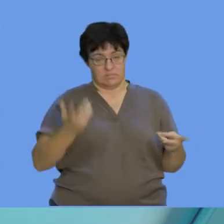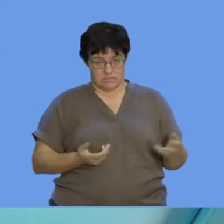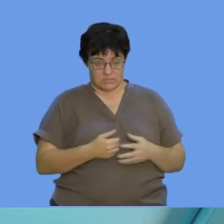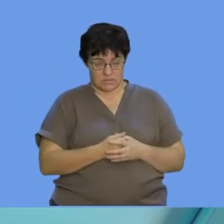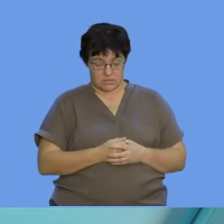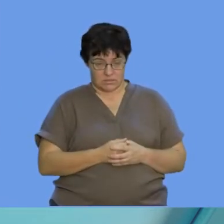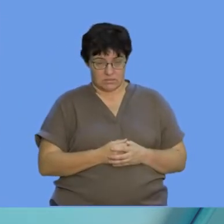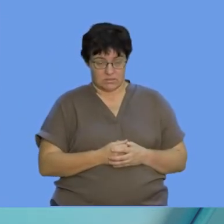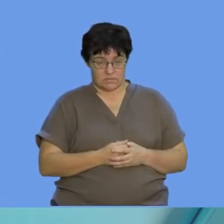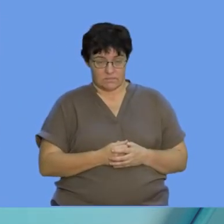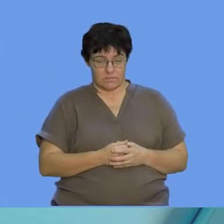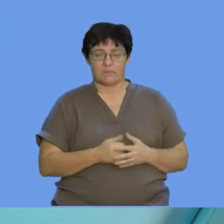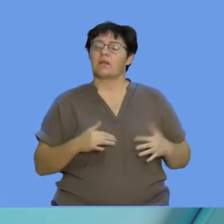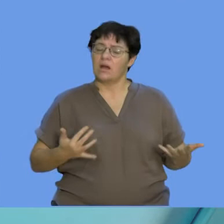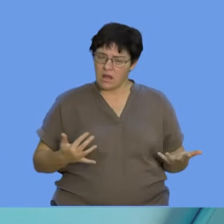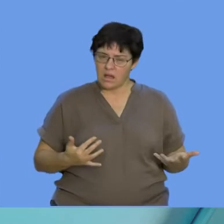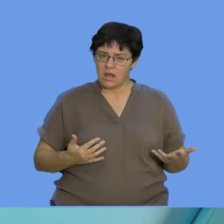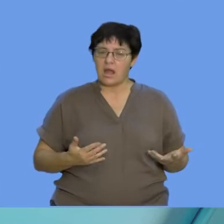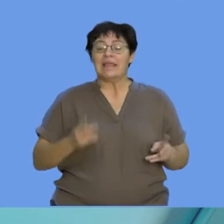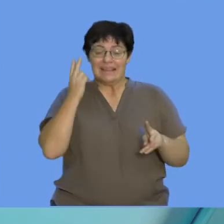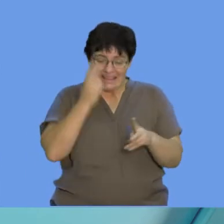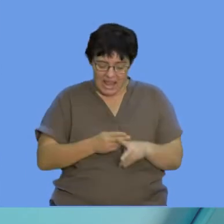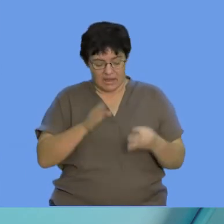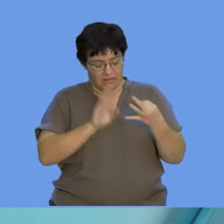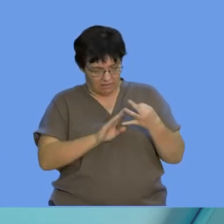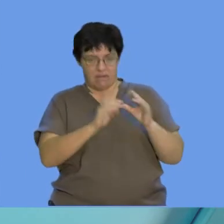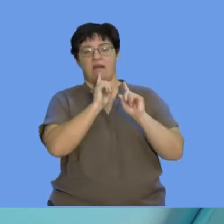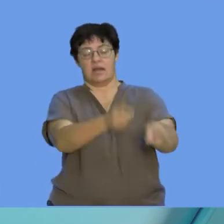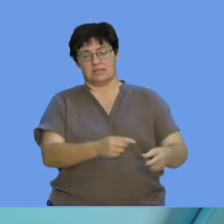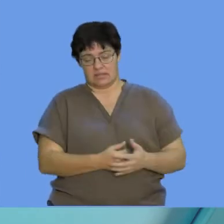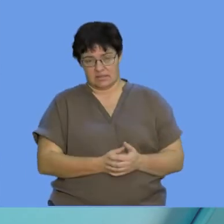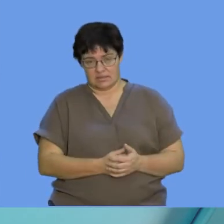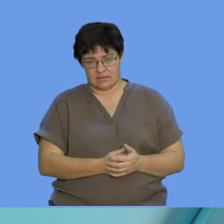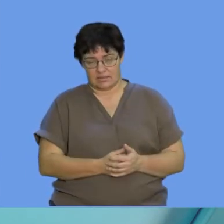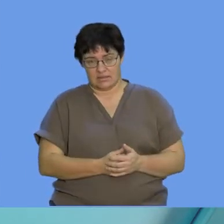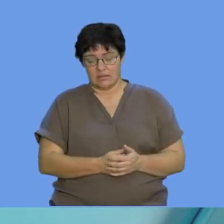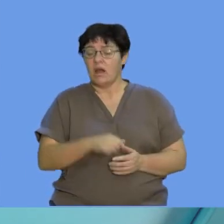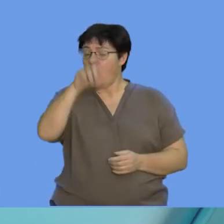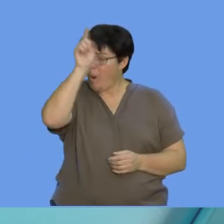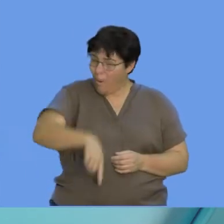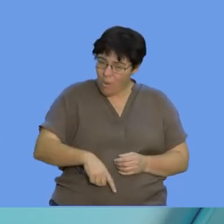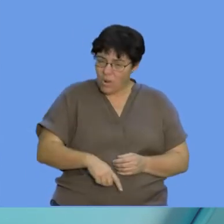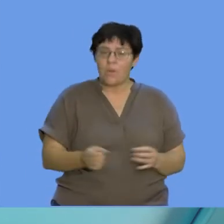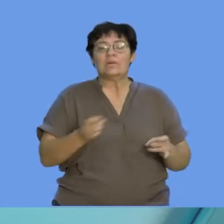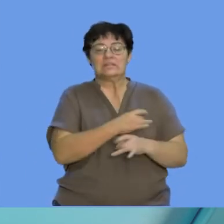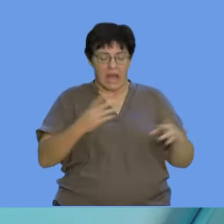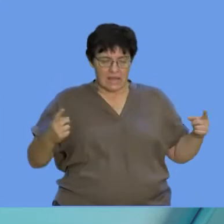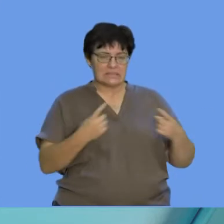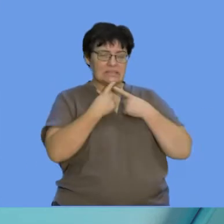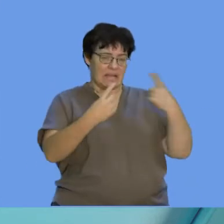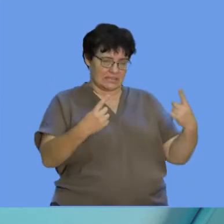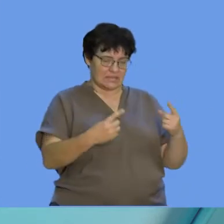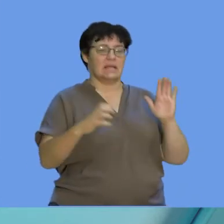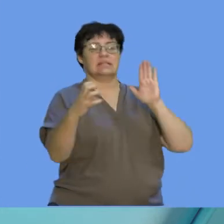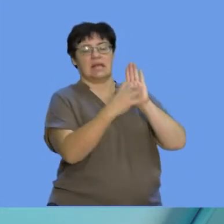apply it then on the diagram before answering questions. You will see all the questions I have here I start with the statement and